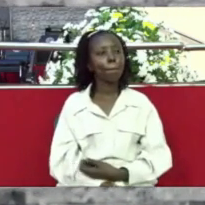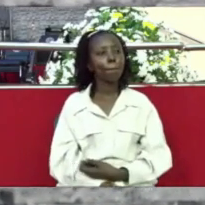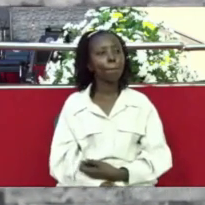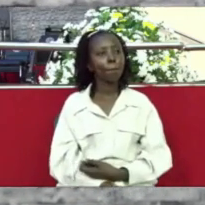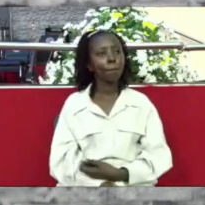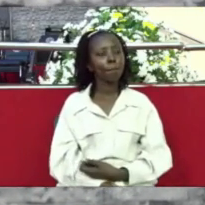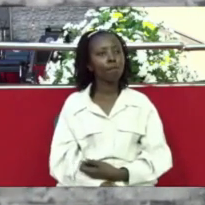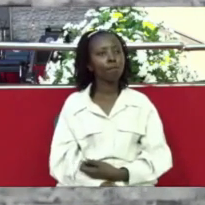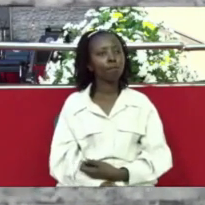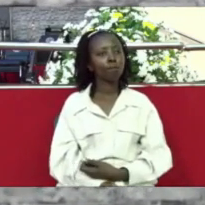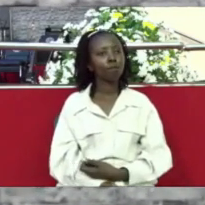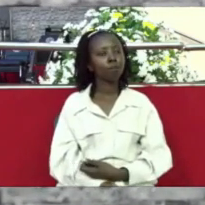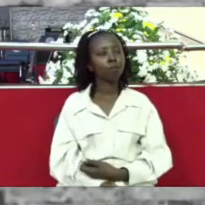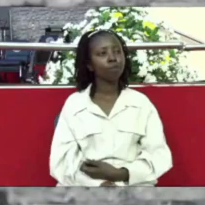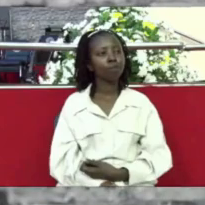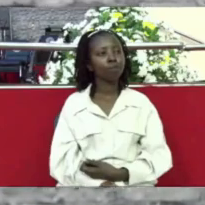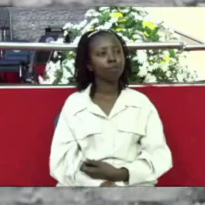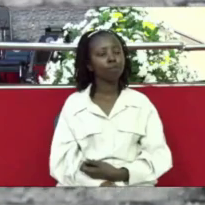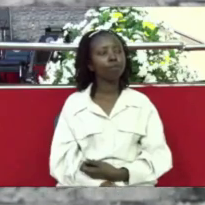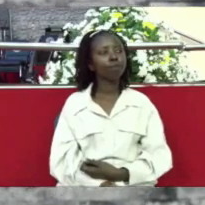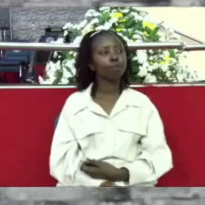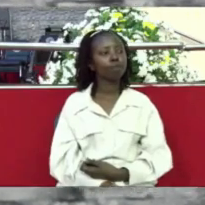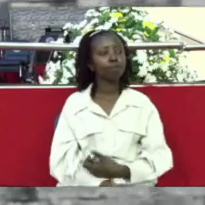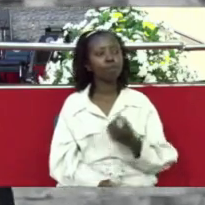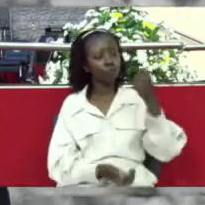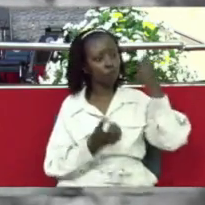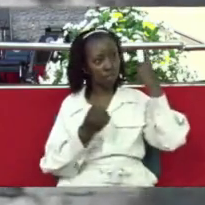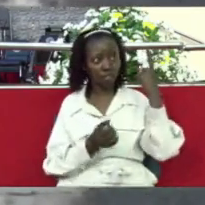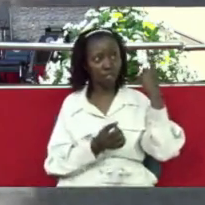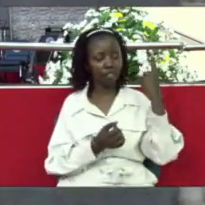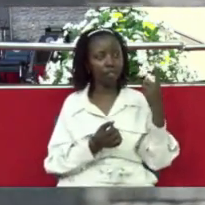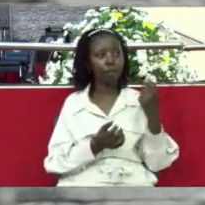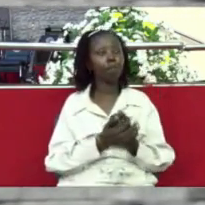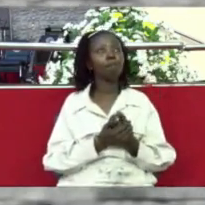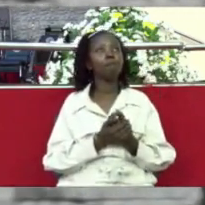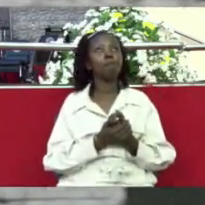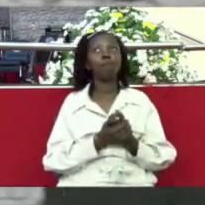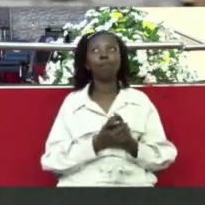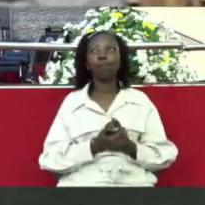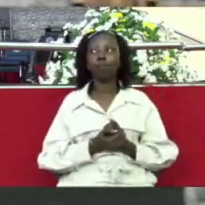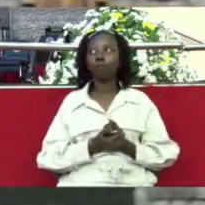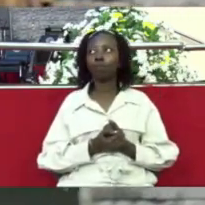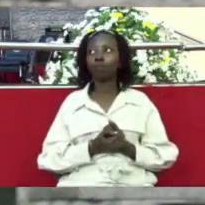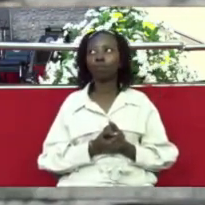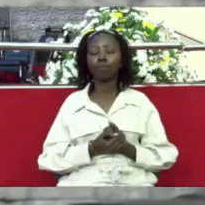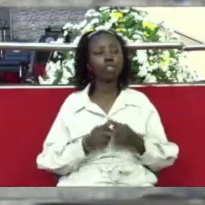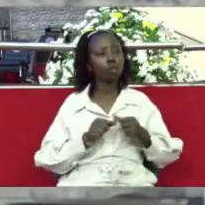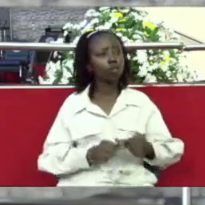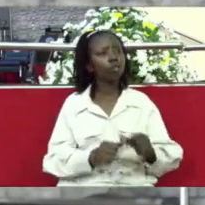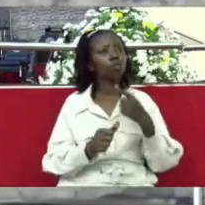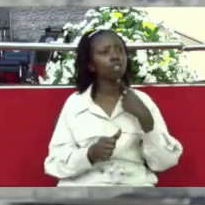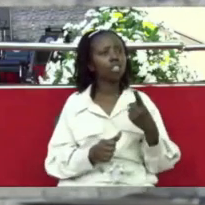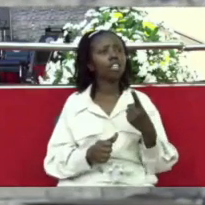tendeka, maana namjua tabibu aliye mkuu. Does everybody understand that? Je, kila mtu amelielewa? It goes on to say, do not